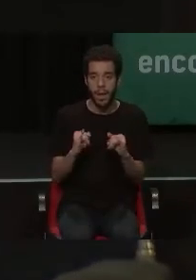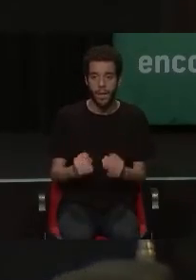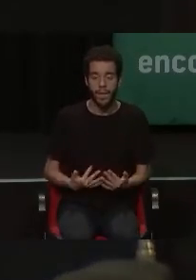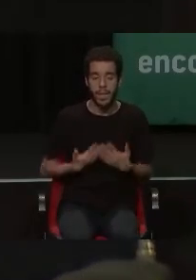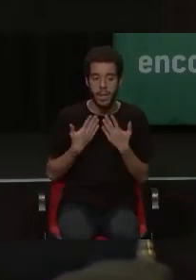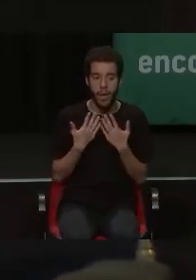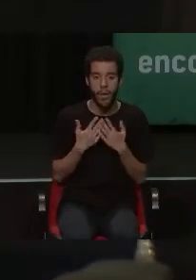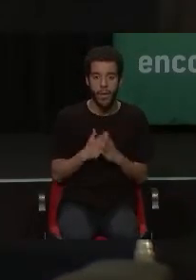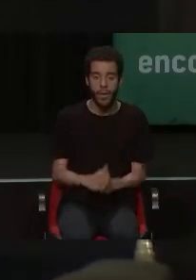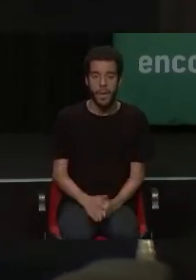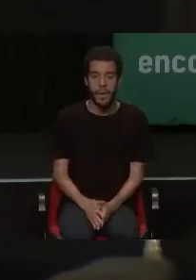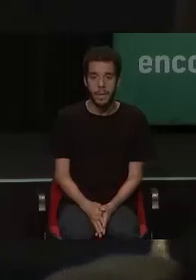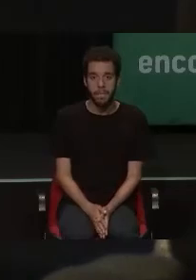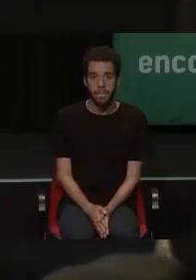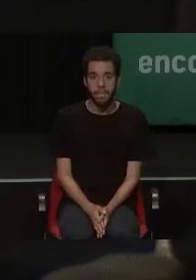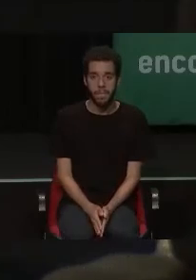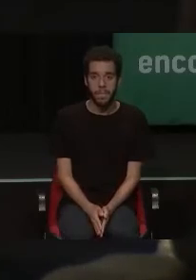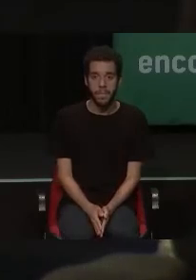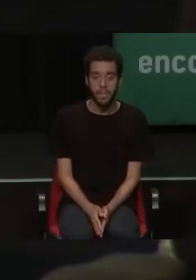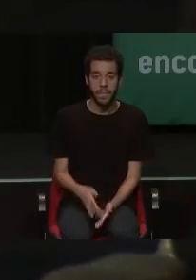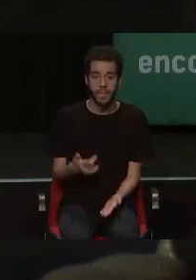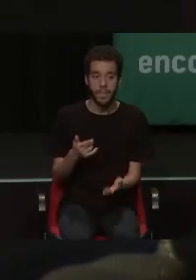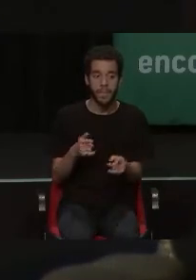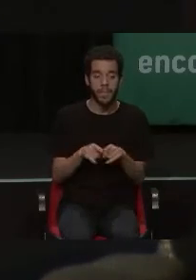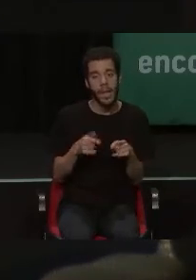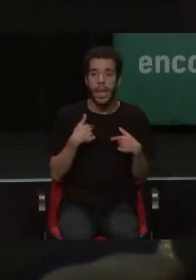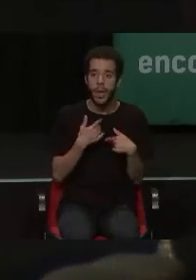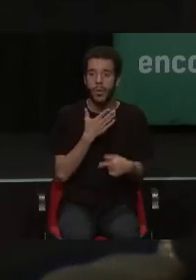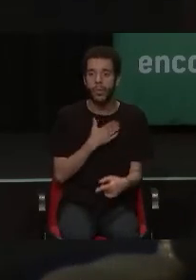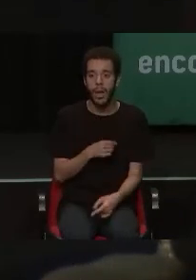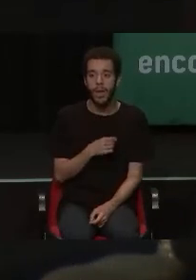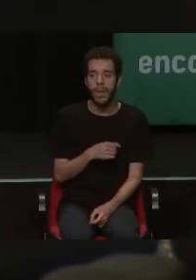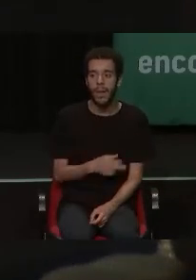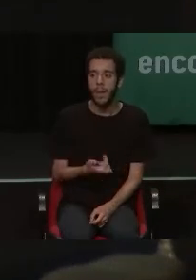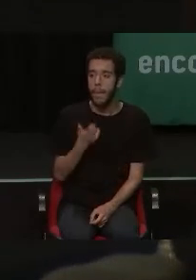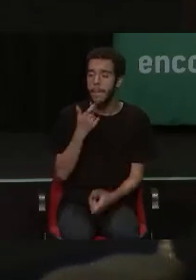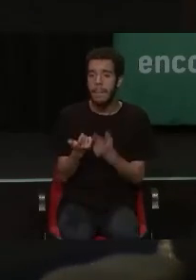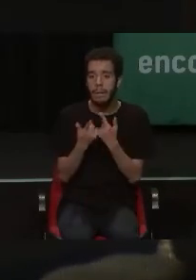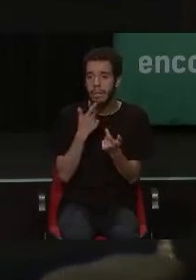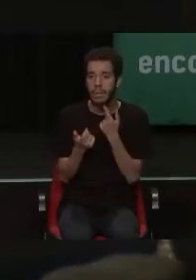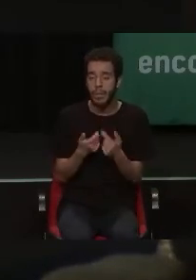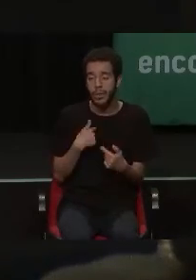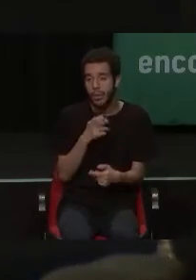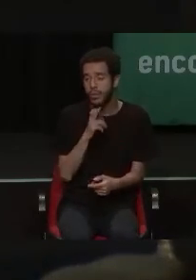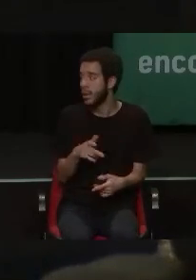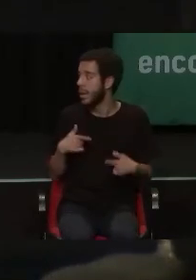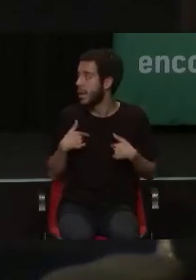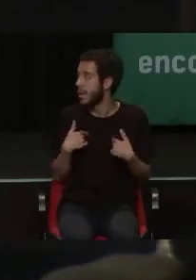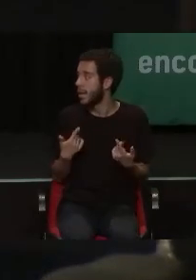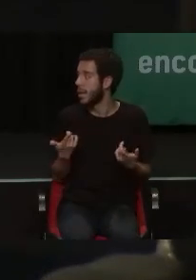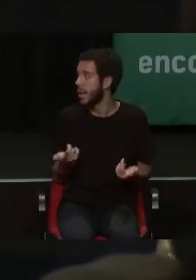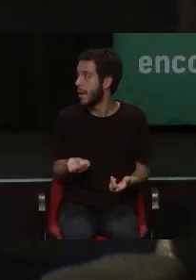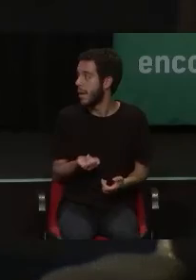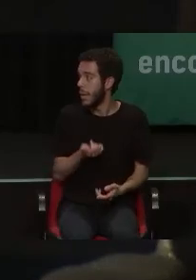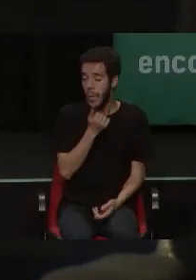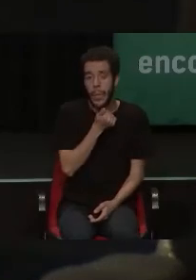leading to the infection of the urinary tract. Well, I would like to be able to reply to all those